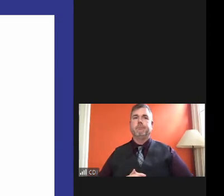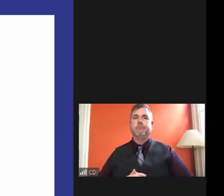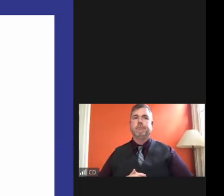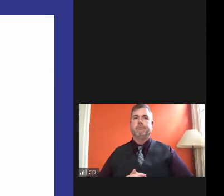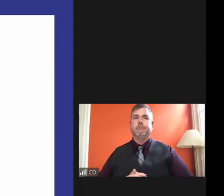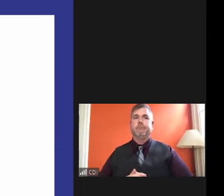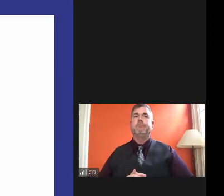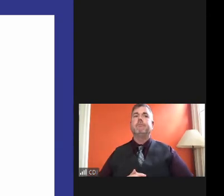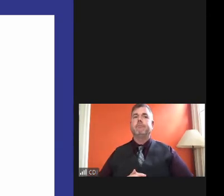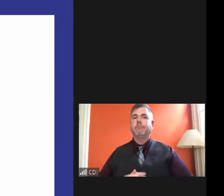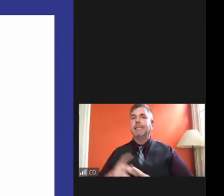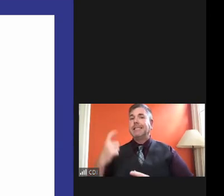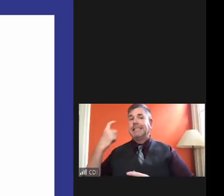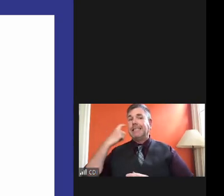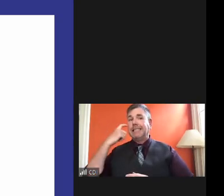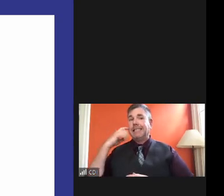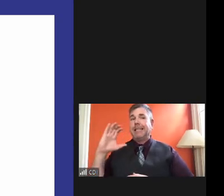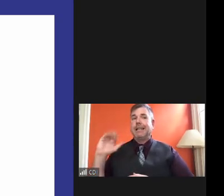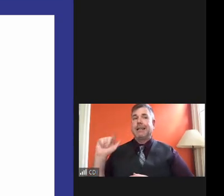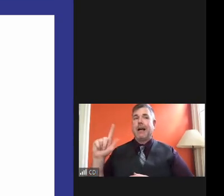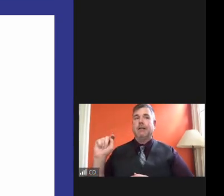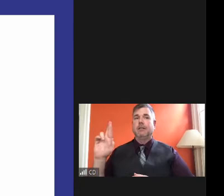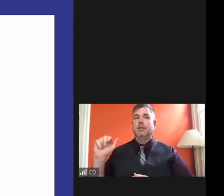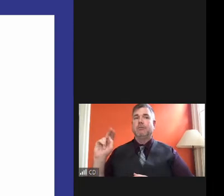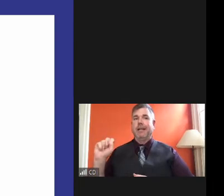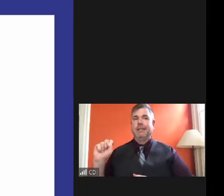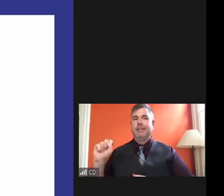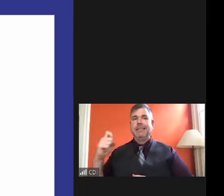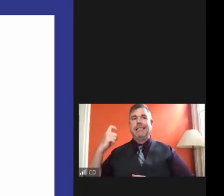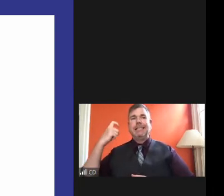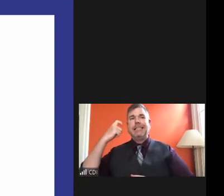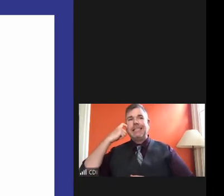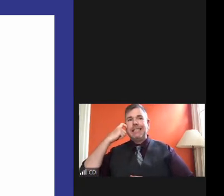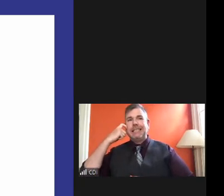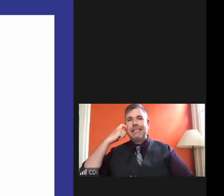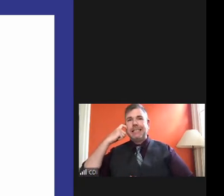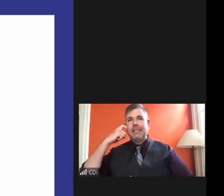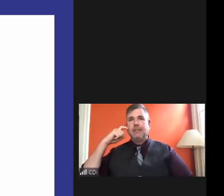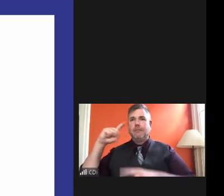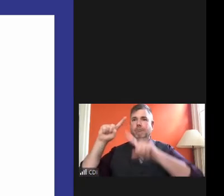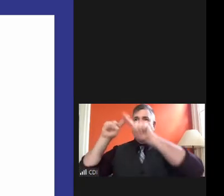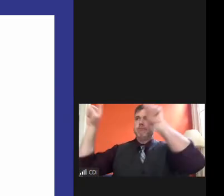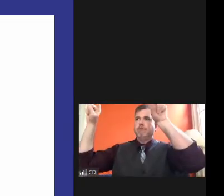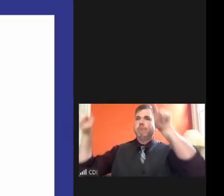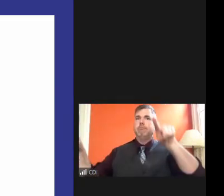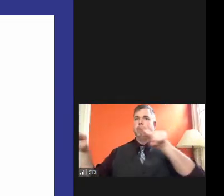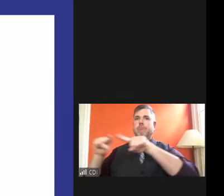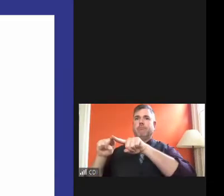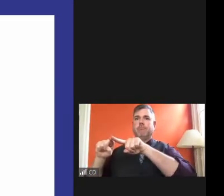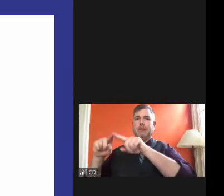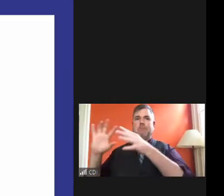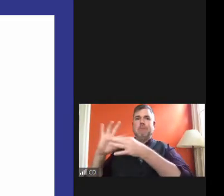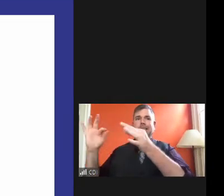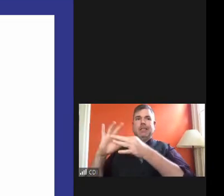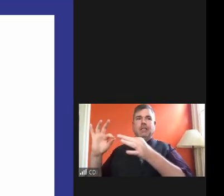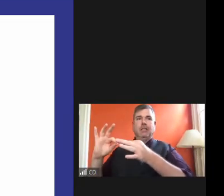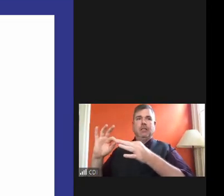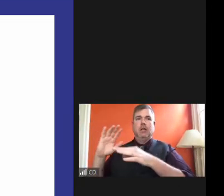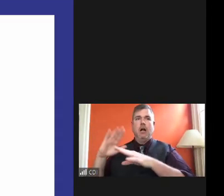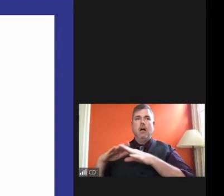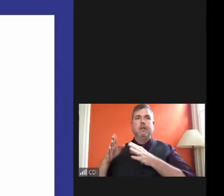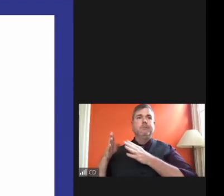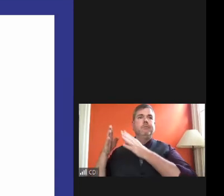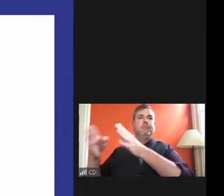and really that the Marin Economic Recovery Committee as well is very focused